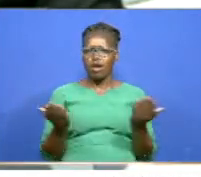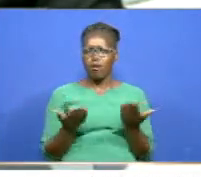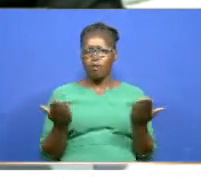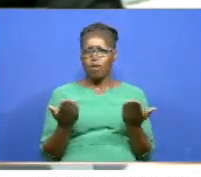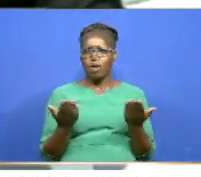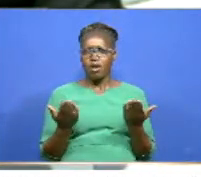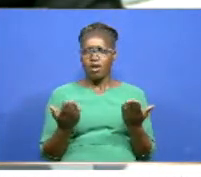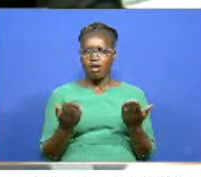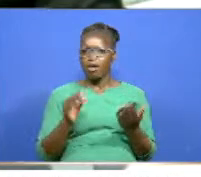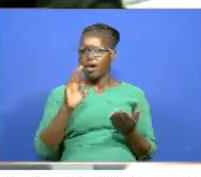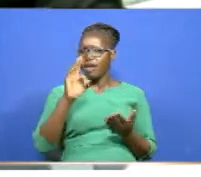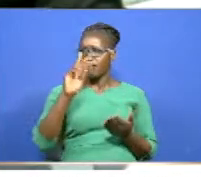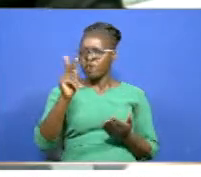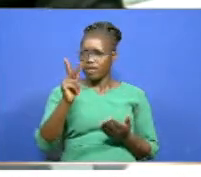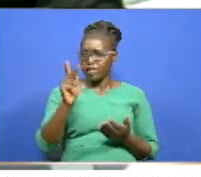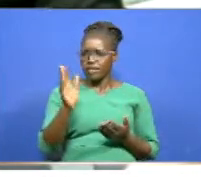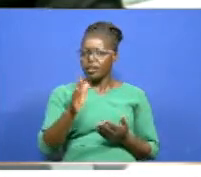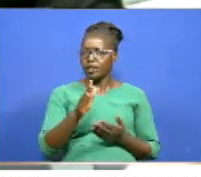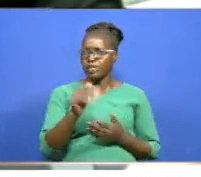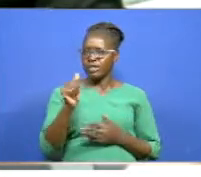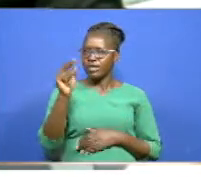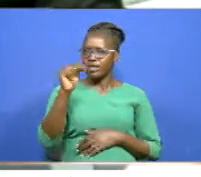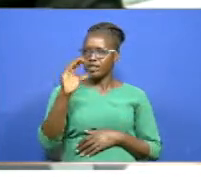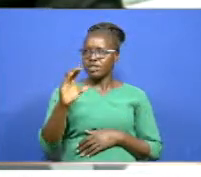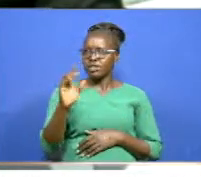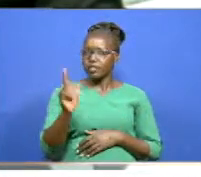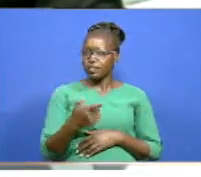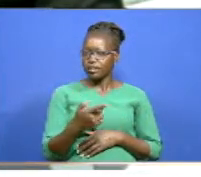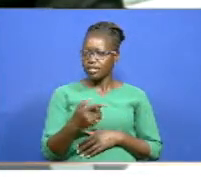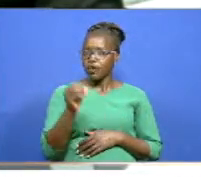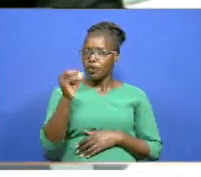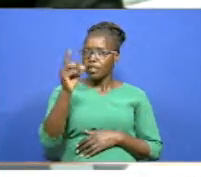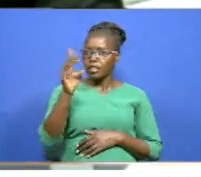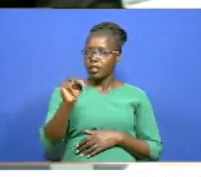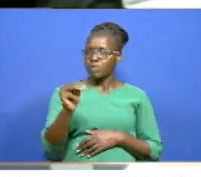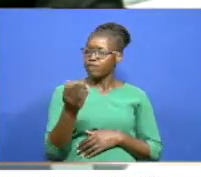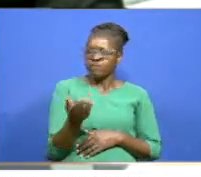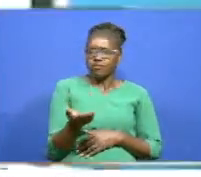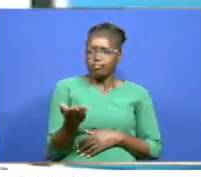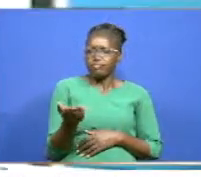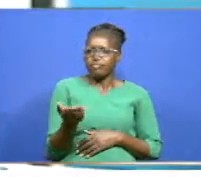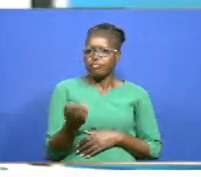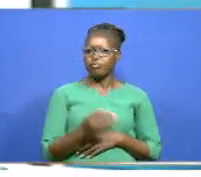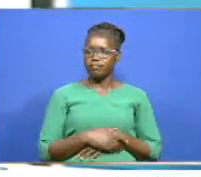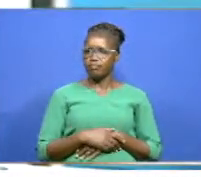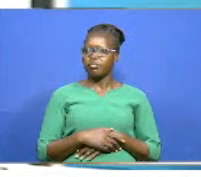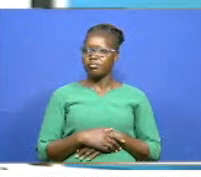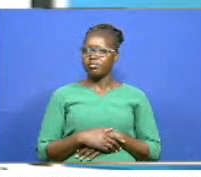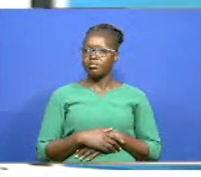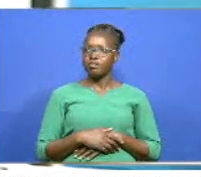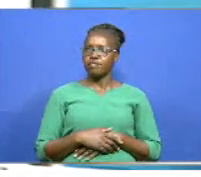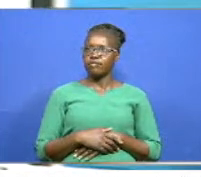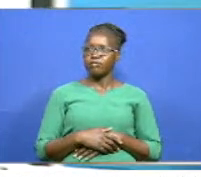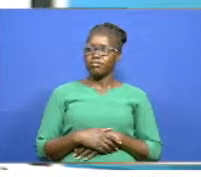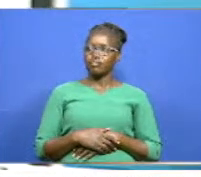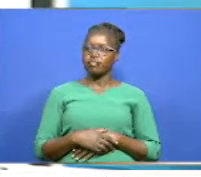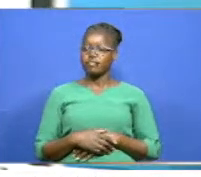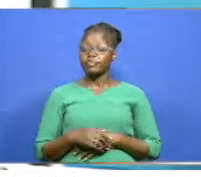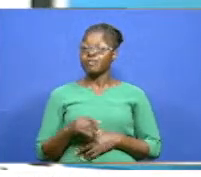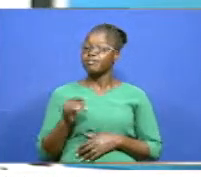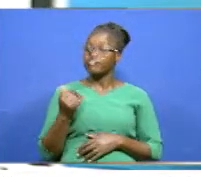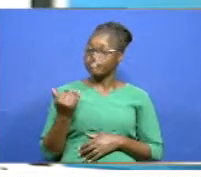kingpins. We have Ford Kenya, we have ANC, we also have ODM. And you know, that is the